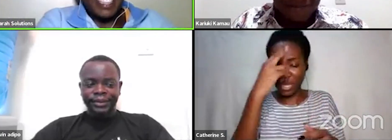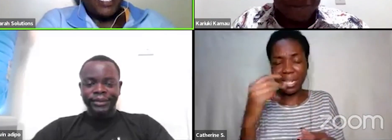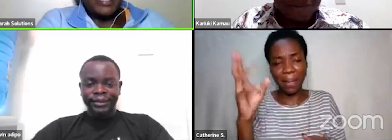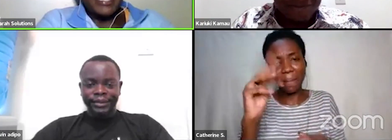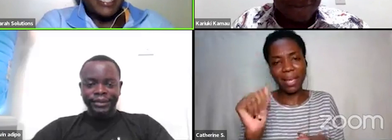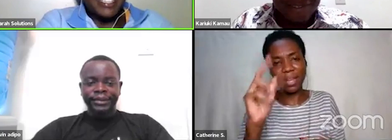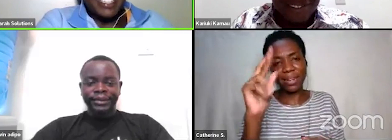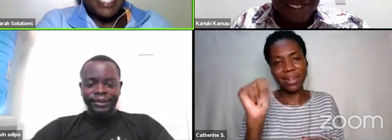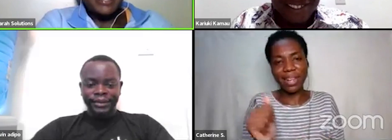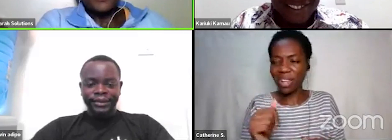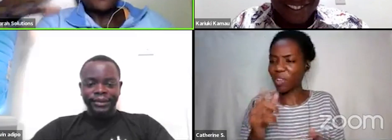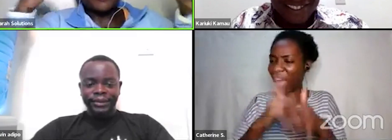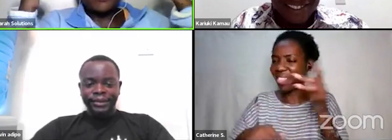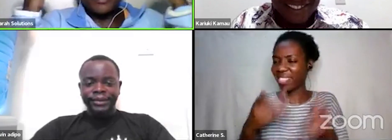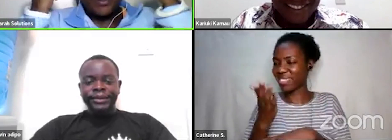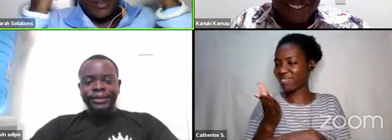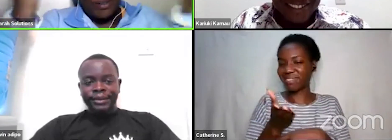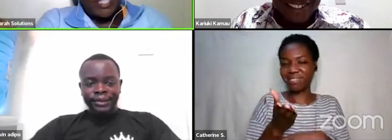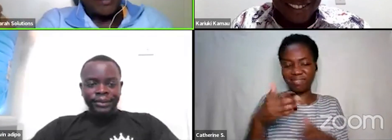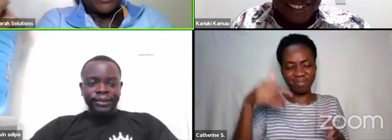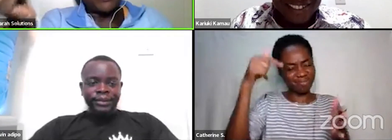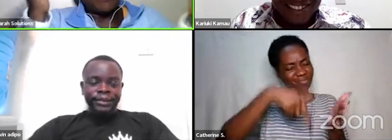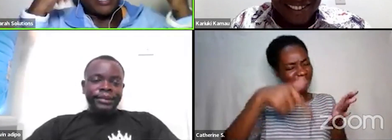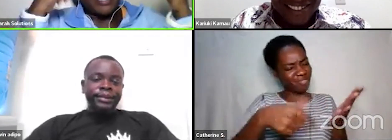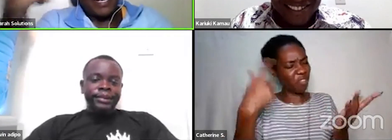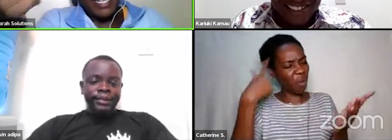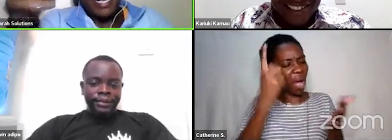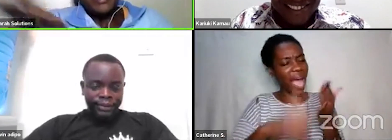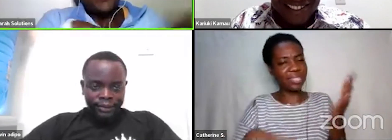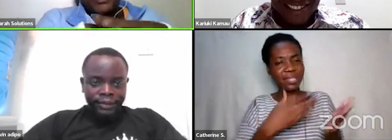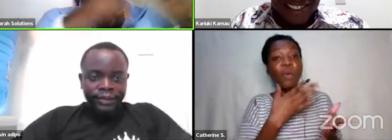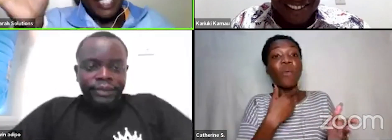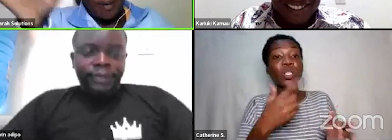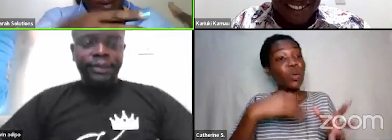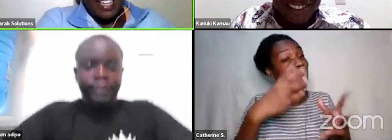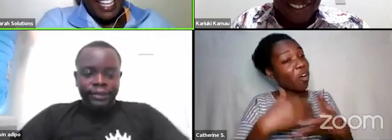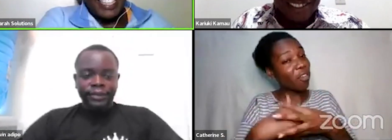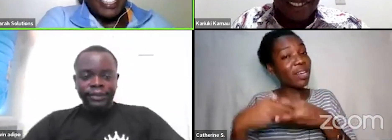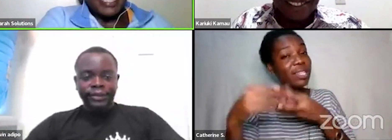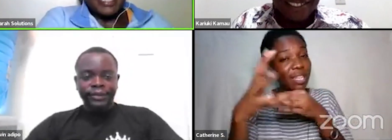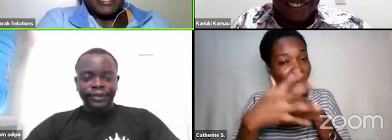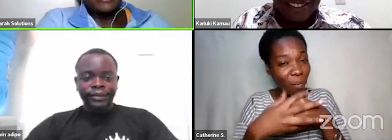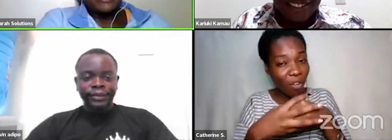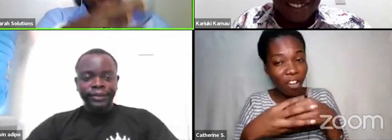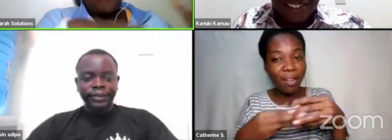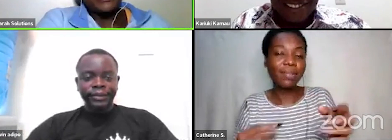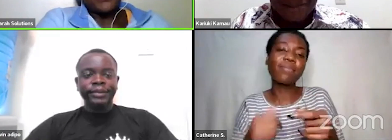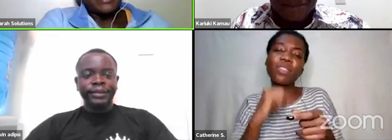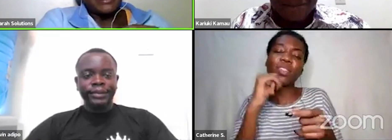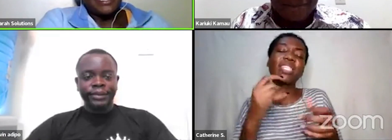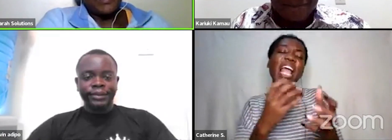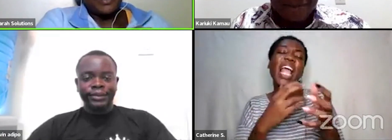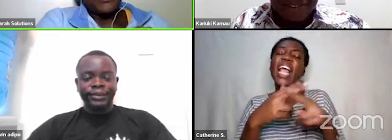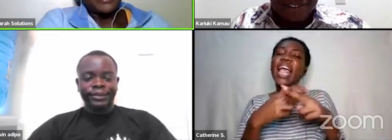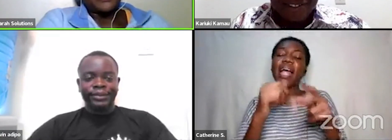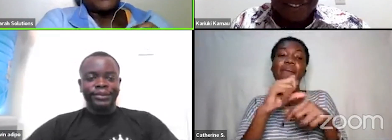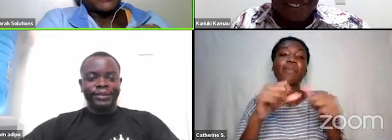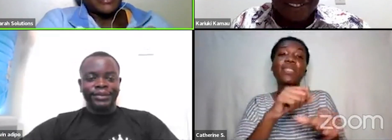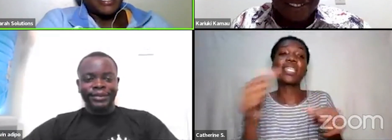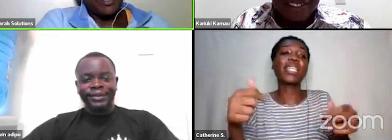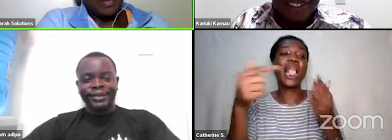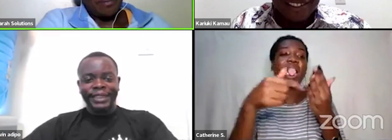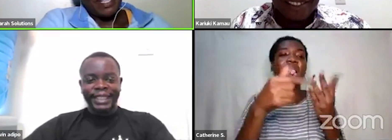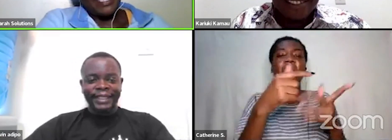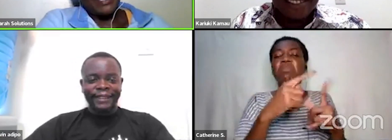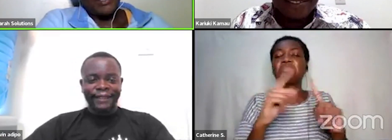this? What are these details? We just want to go comfortably to the Masai Mara. We do not care about the other details. Then you are busy wondering whether